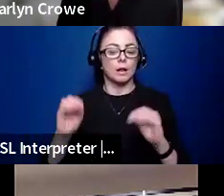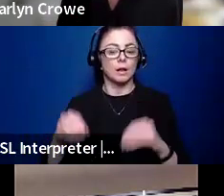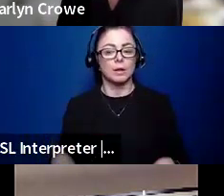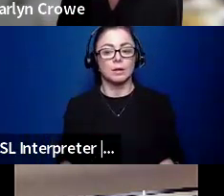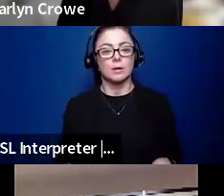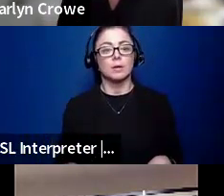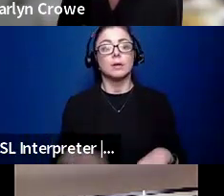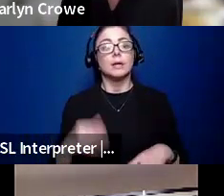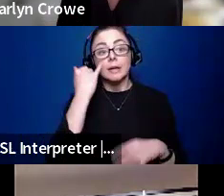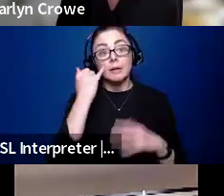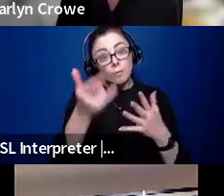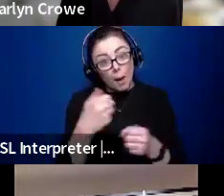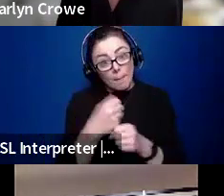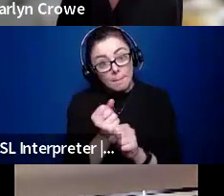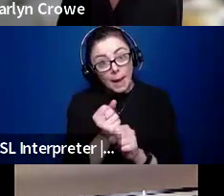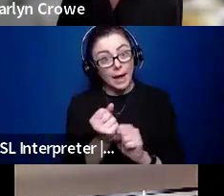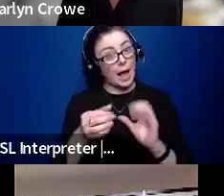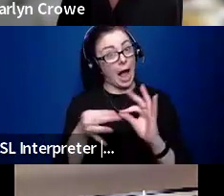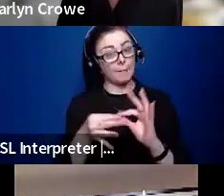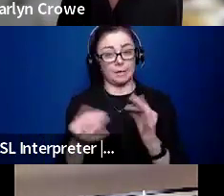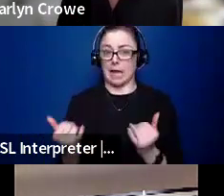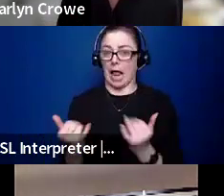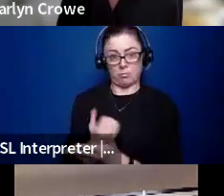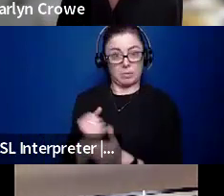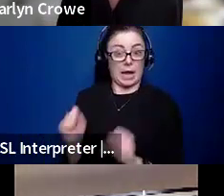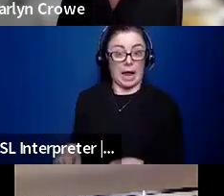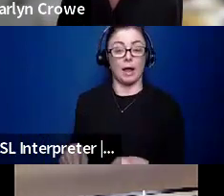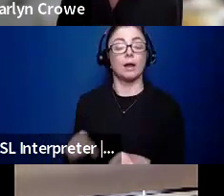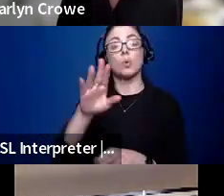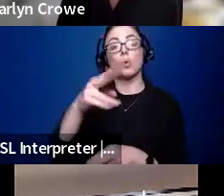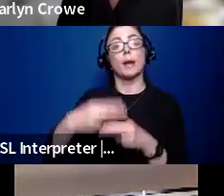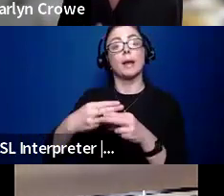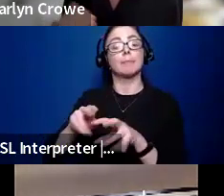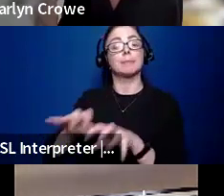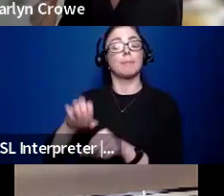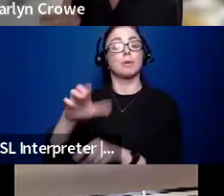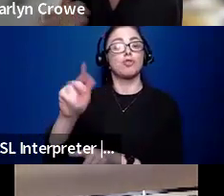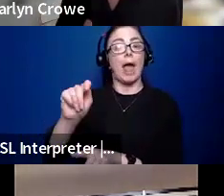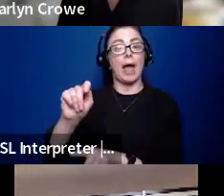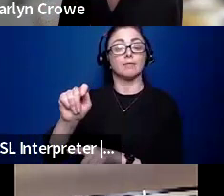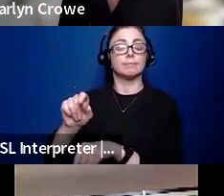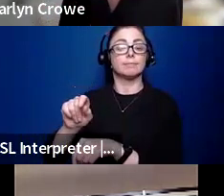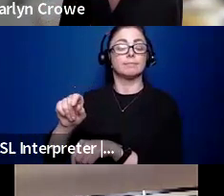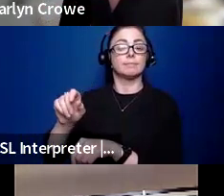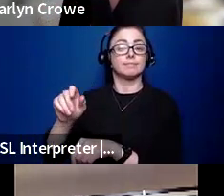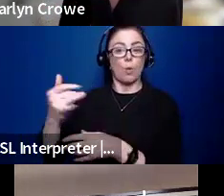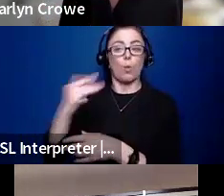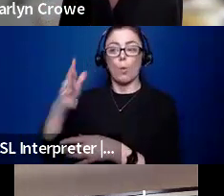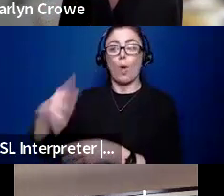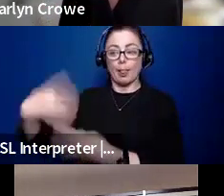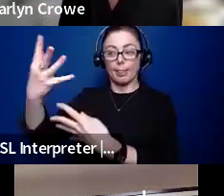you want to make a comment, and you can start doing it now, put your name in the chat, and then we will go through in